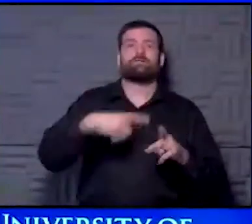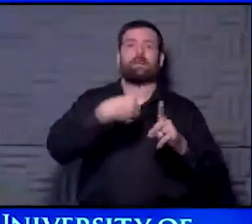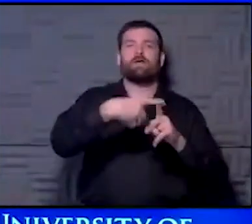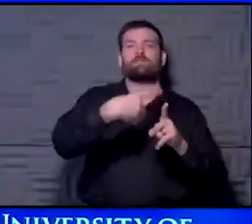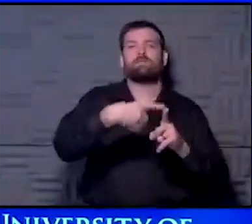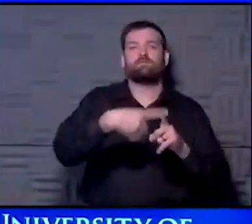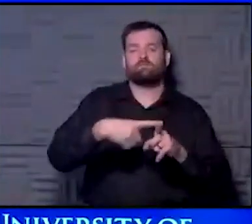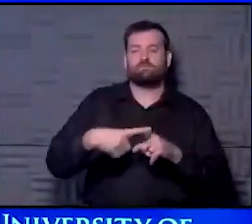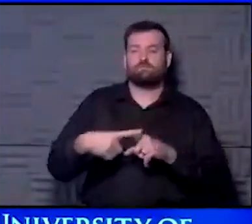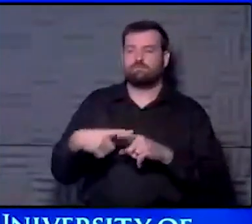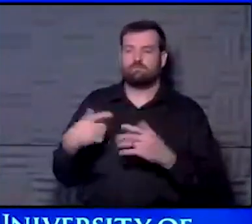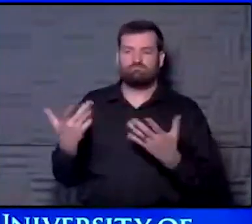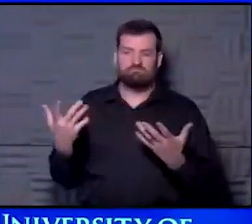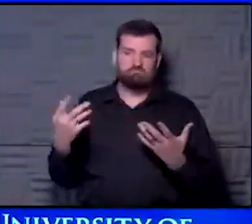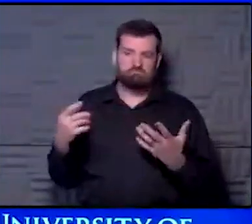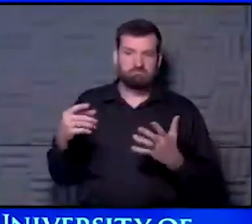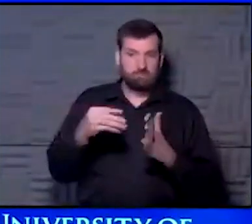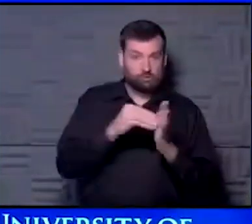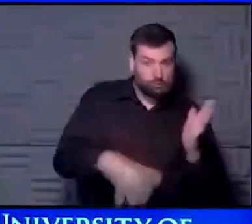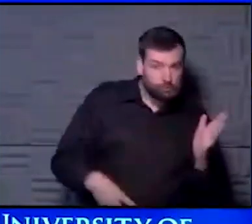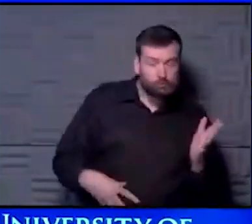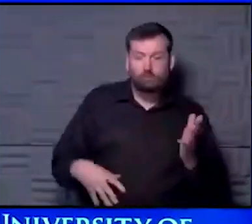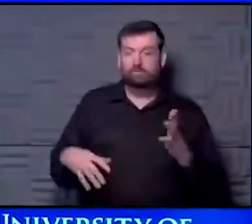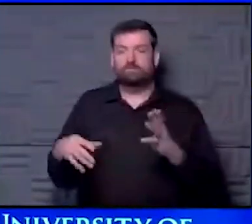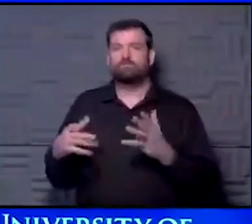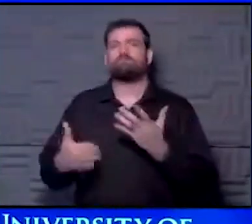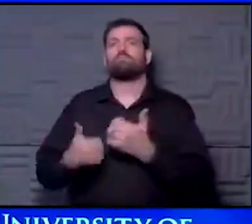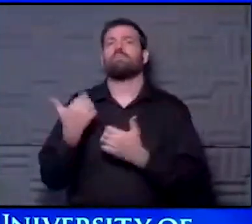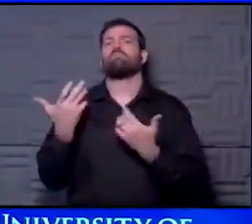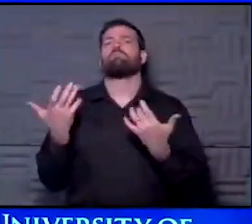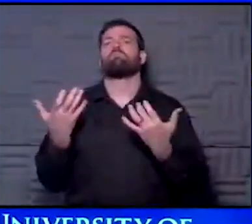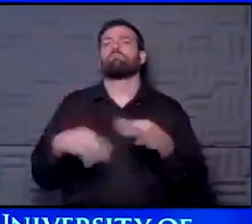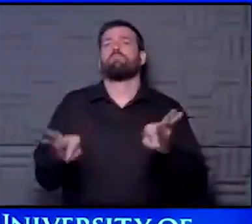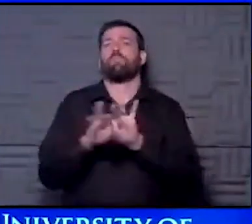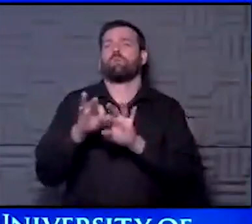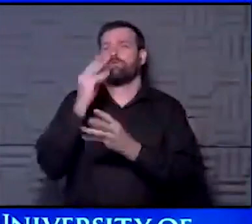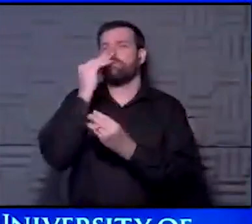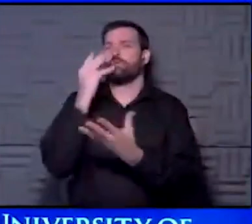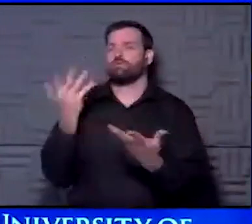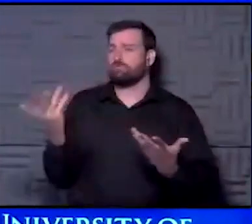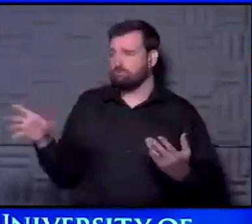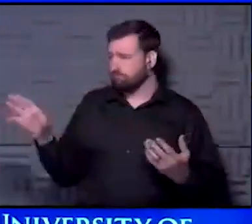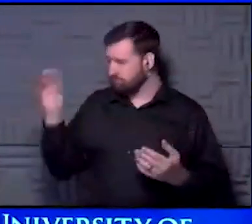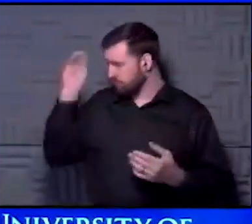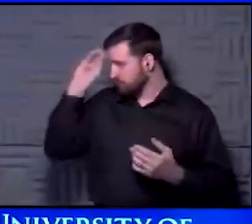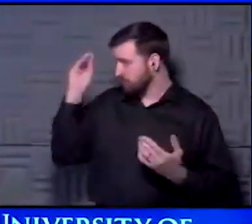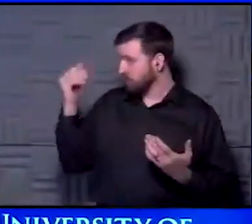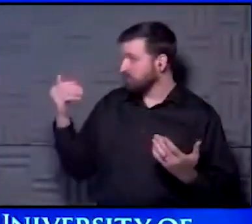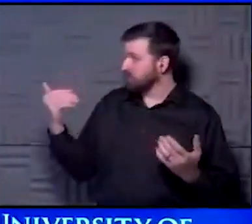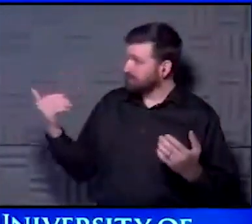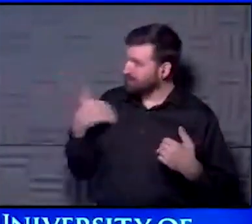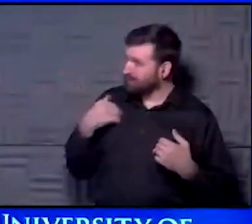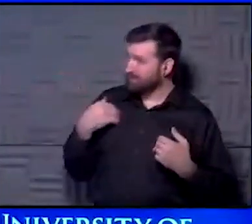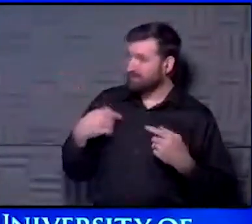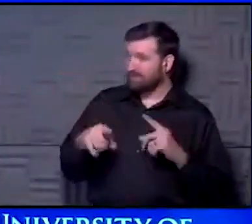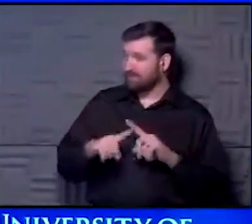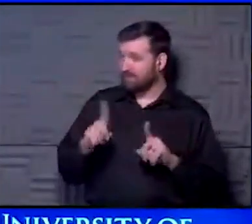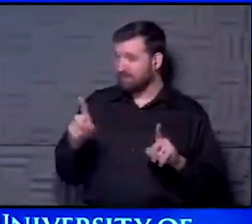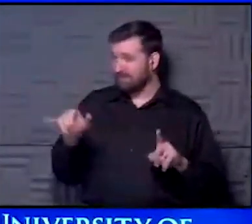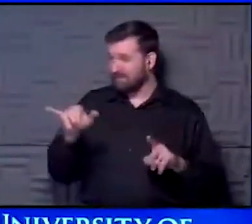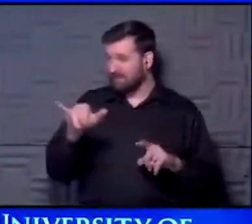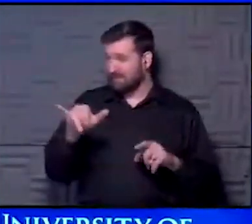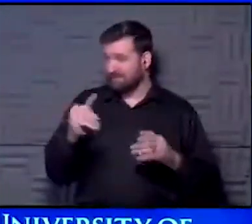that parents should be looking at and students? What's the important information? Do you have an opinion on that? Well, I do, but it's the same as we find in the